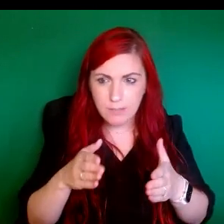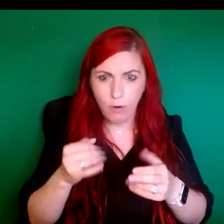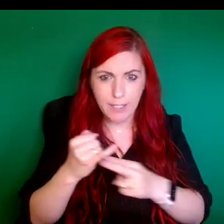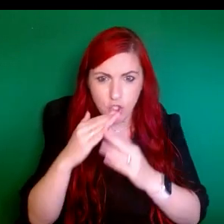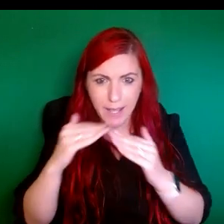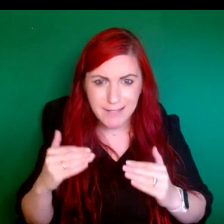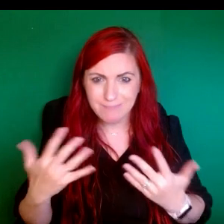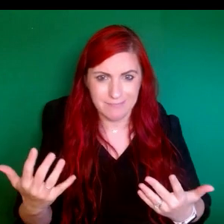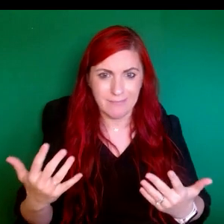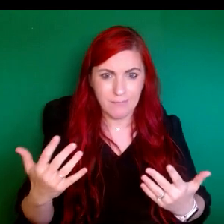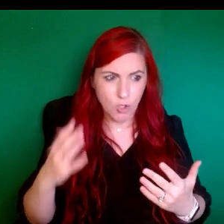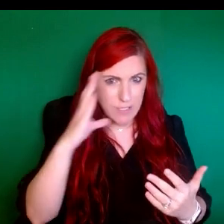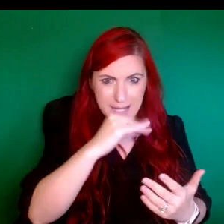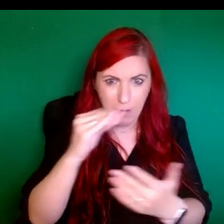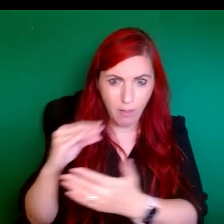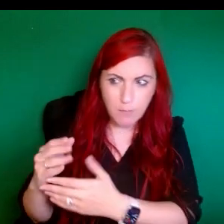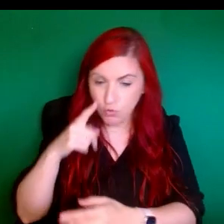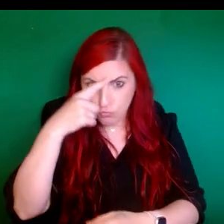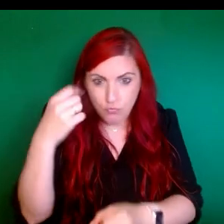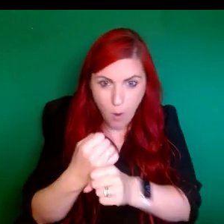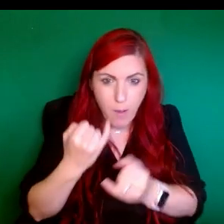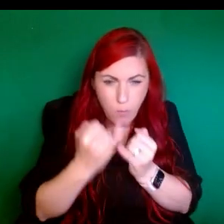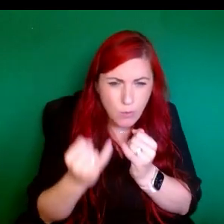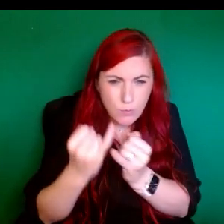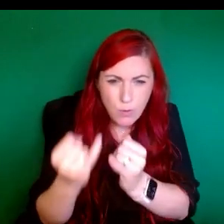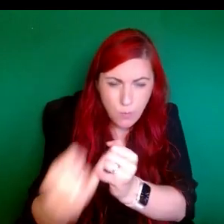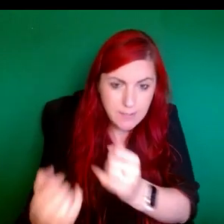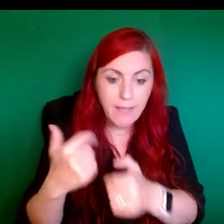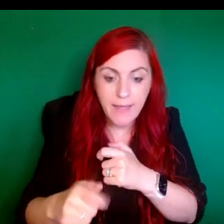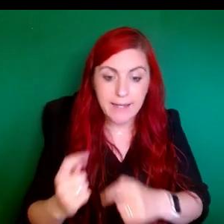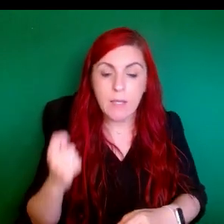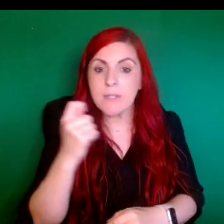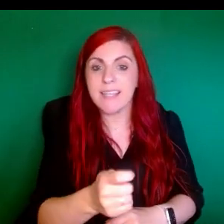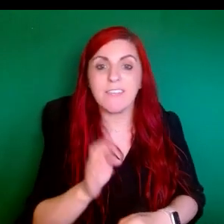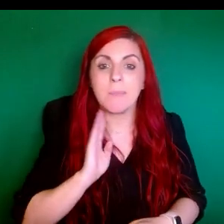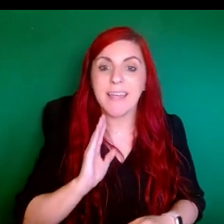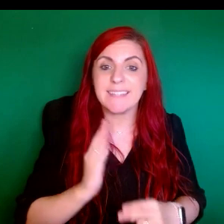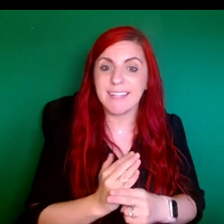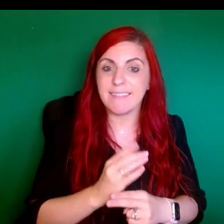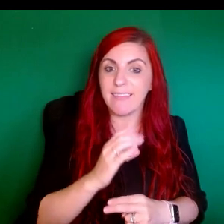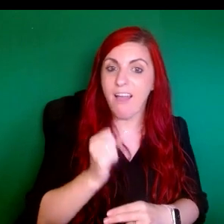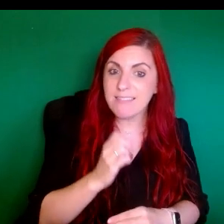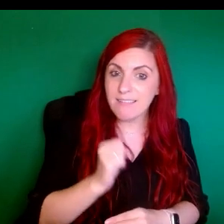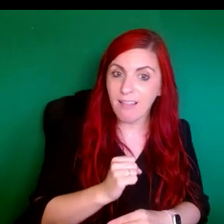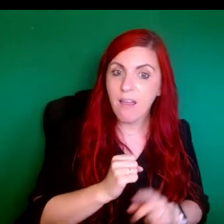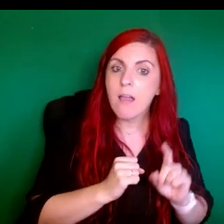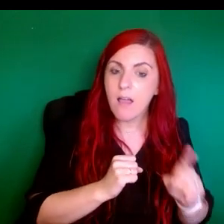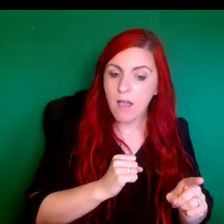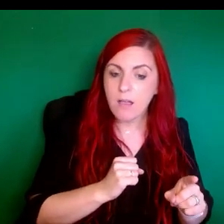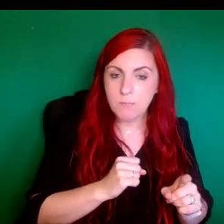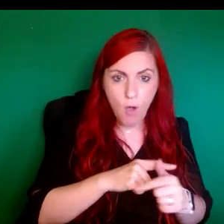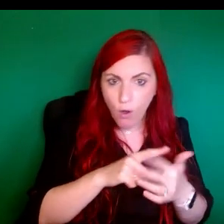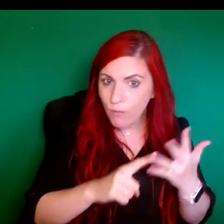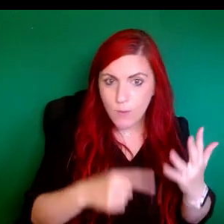tunnels, and in sheds, until he found a bed and was given a bed by COPE Galway in the Fairgreen